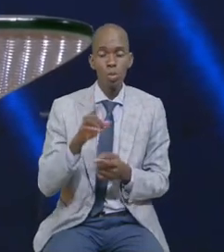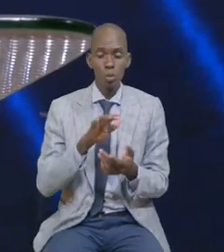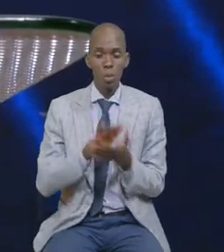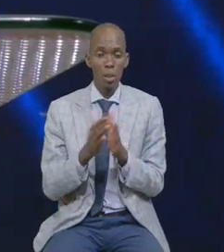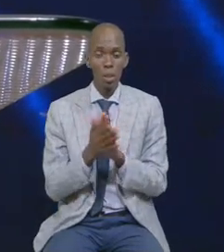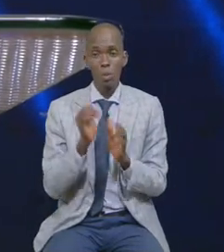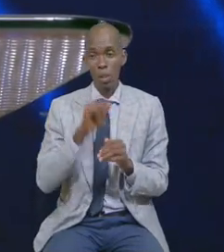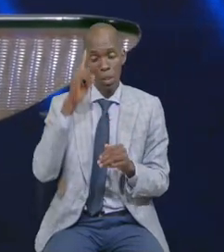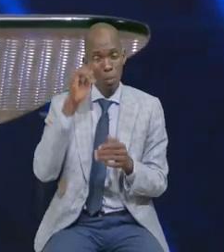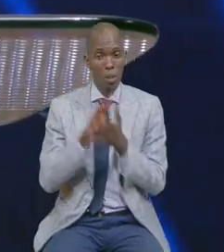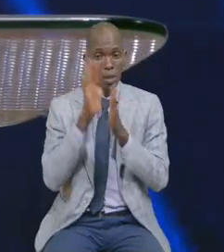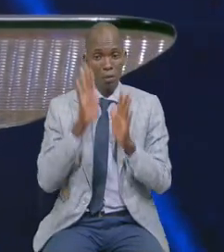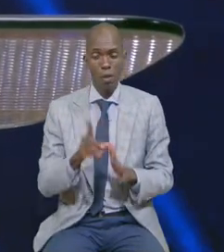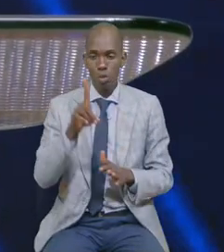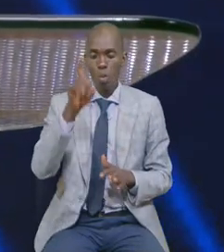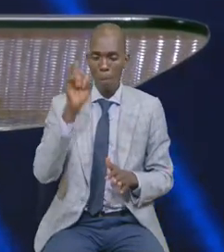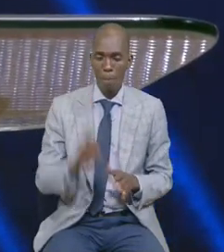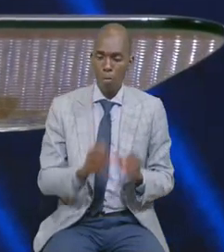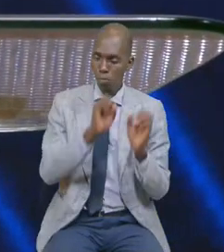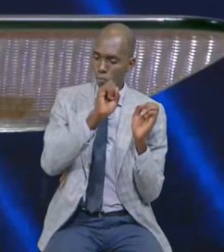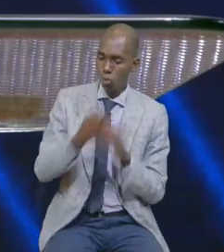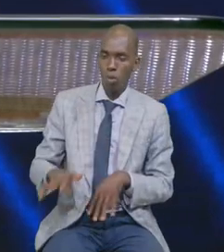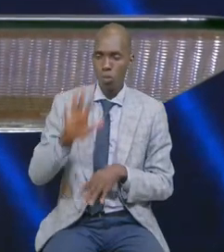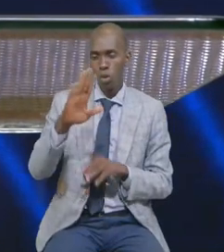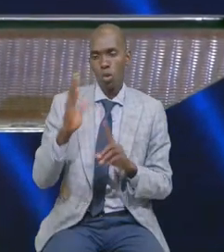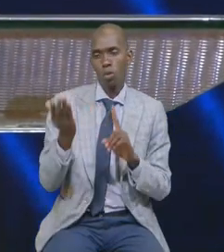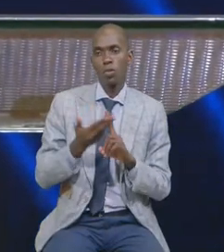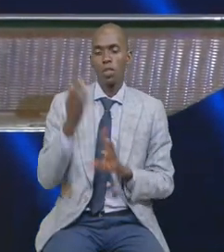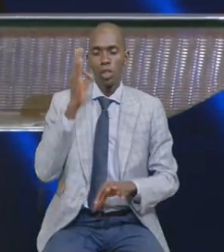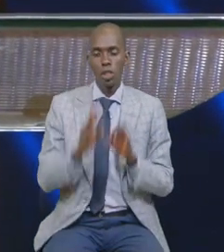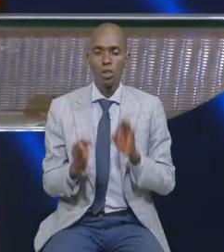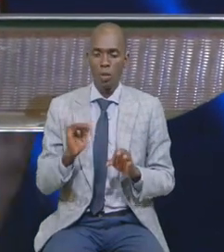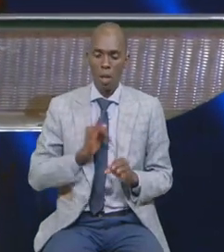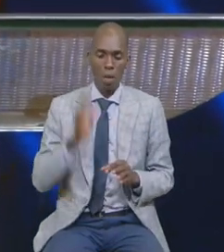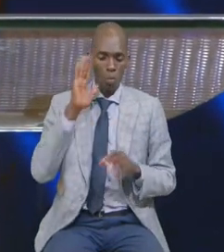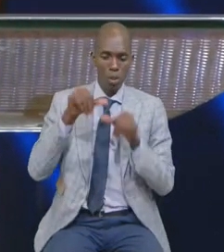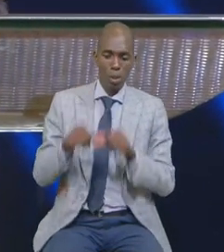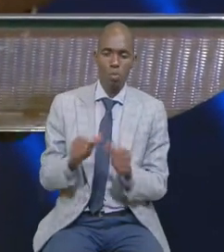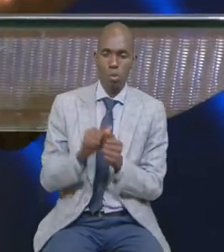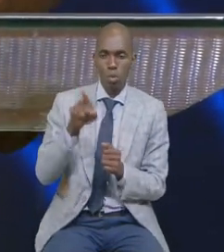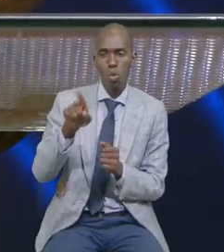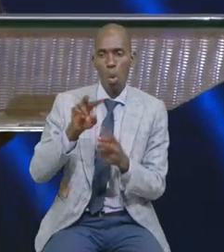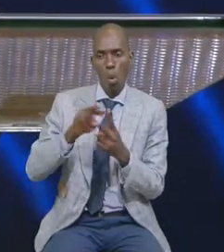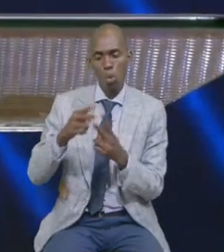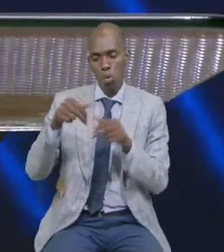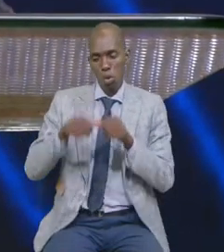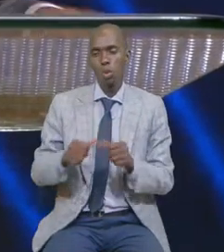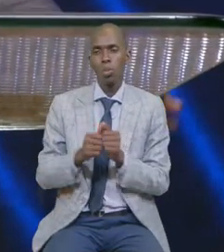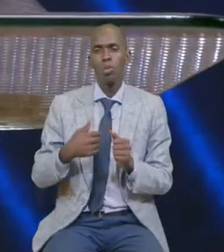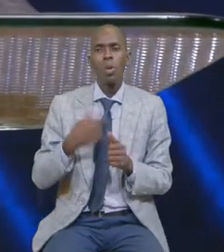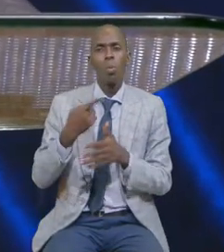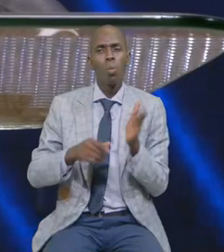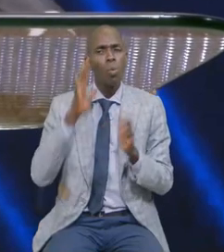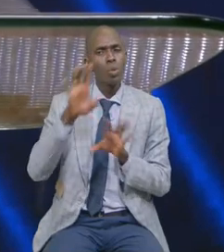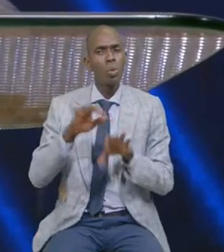you have to drop it. If I'm going to stay with you, if you're going to stay with me, what are you going to do at that